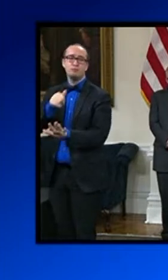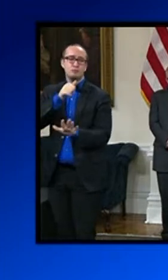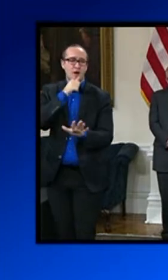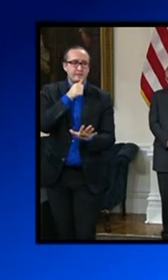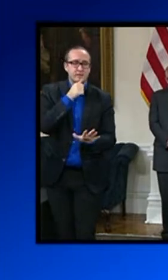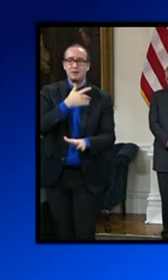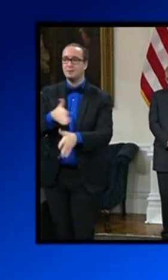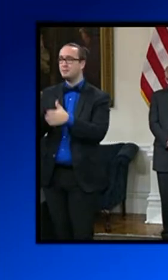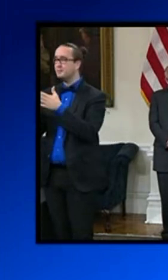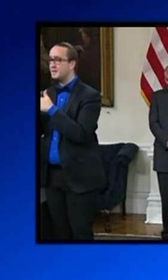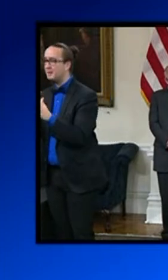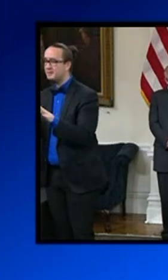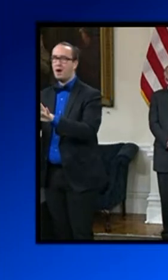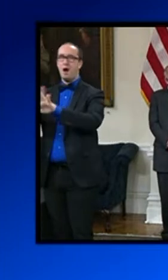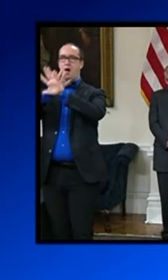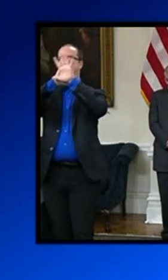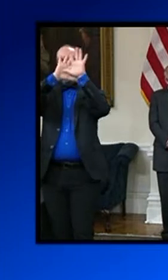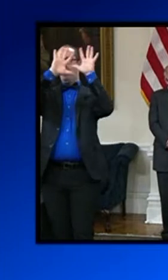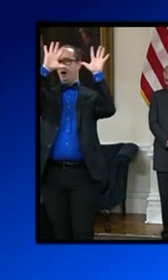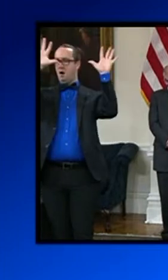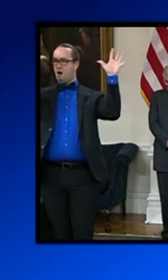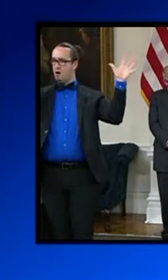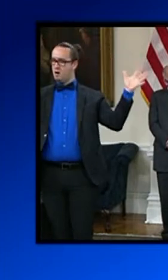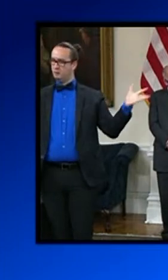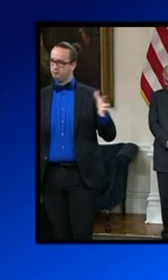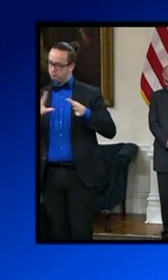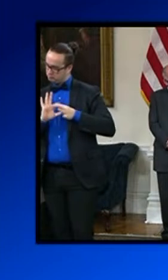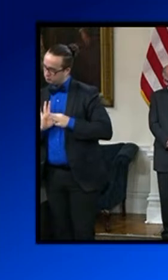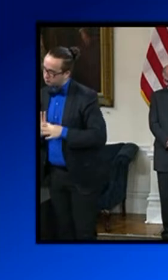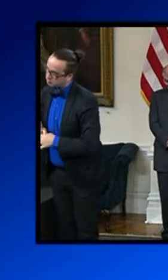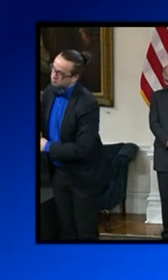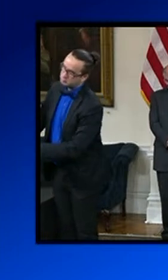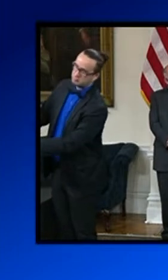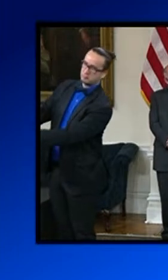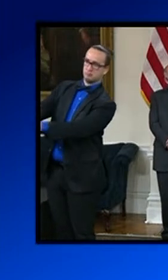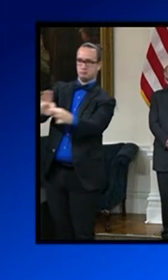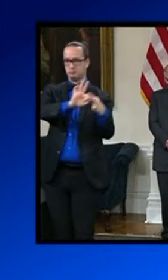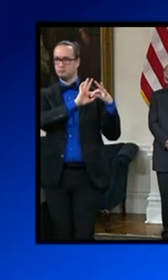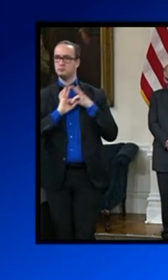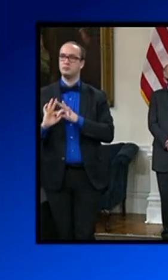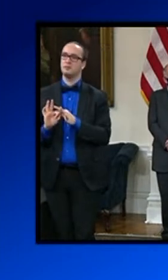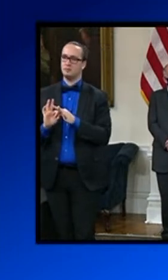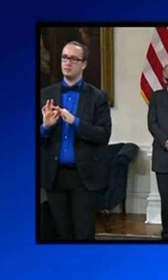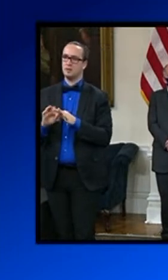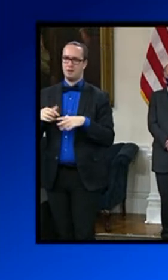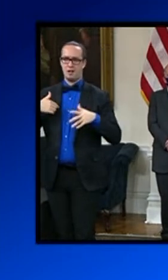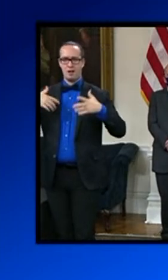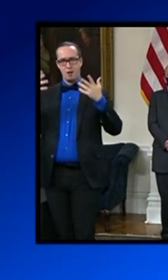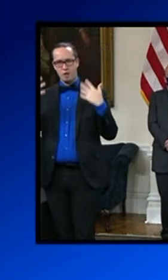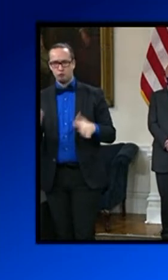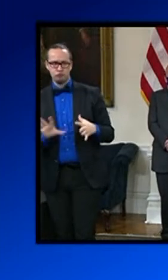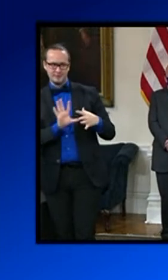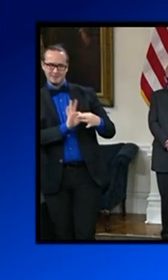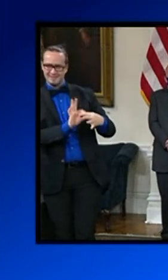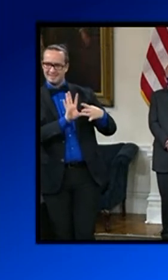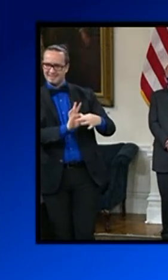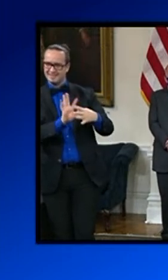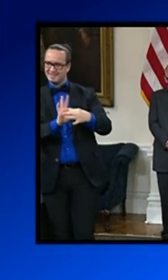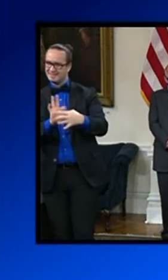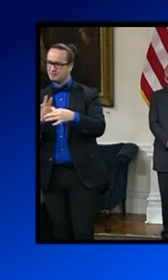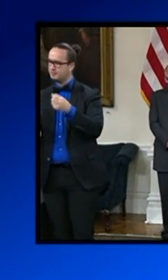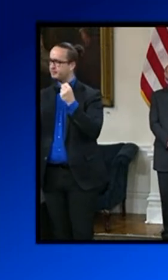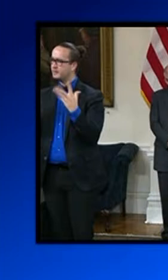organizations. Step one, thus far we have connected with a variety of community organizations referred to us from various